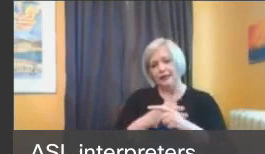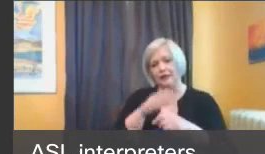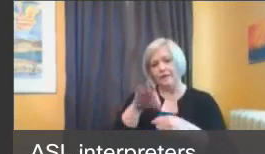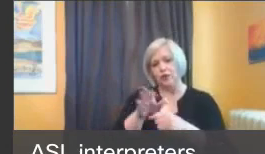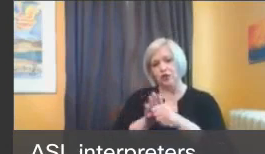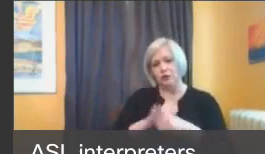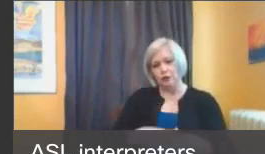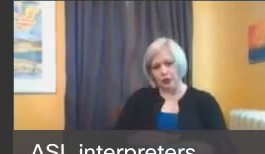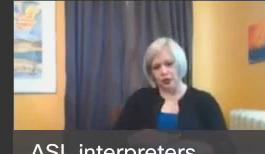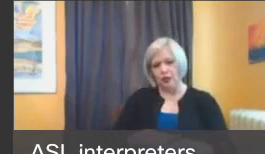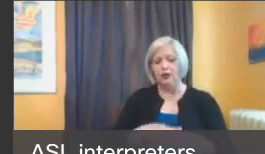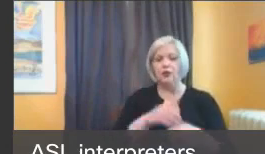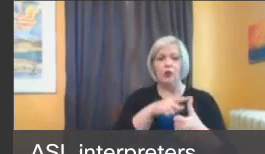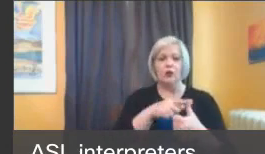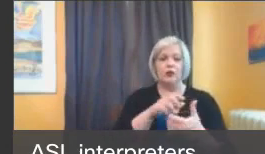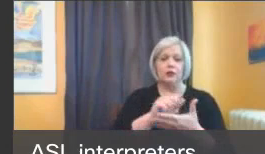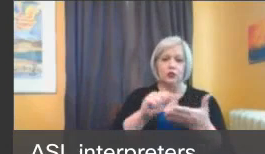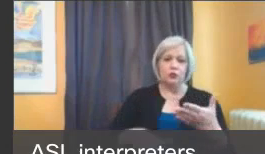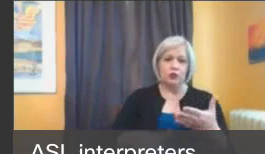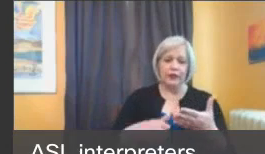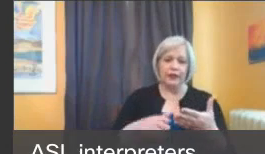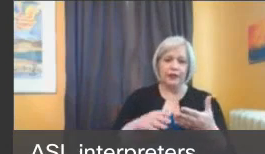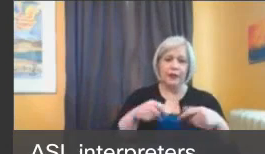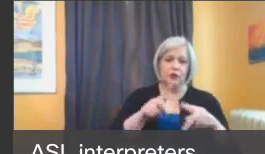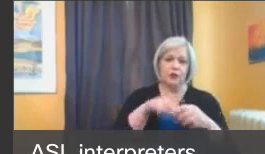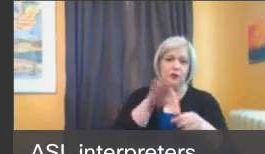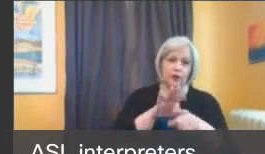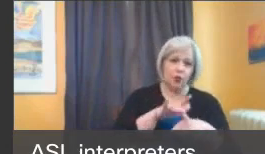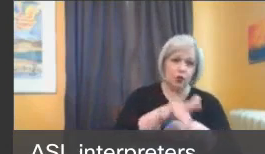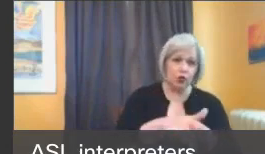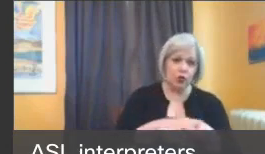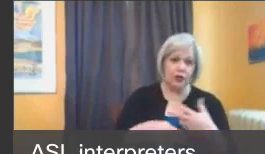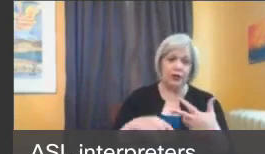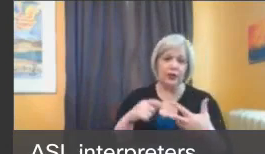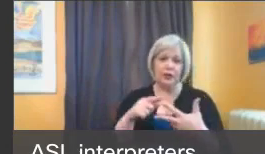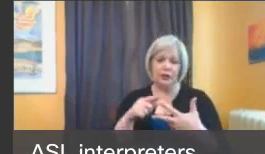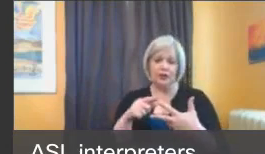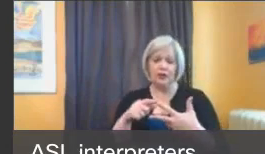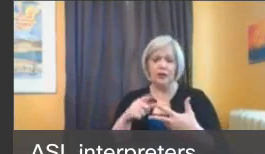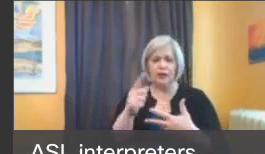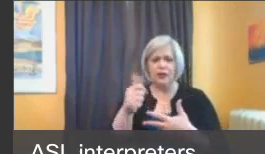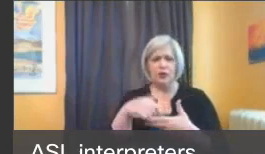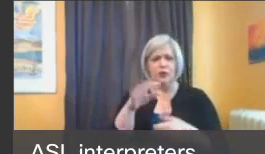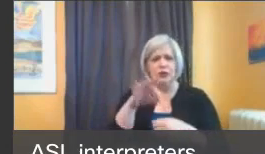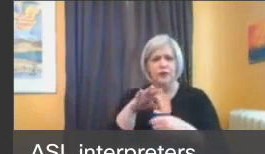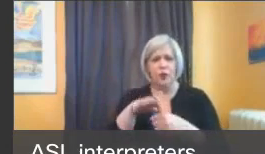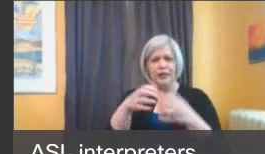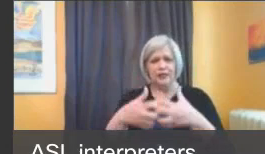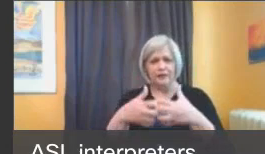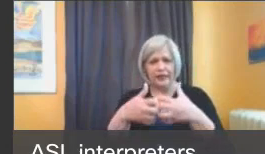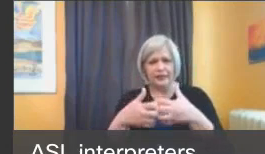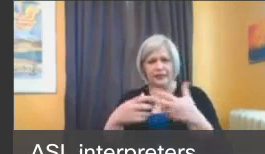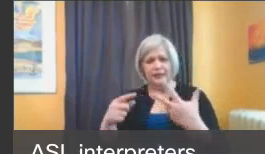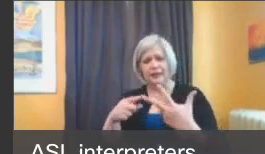was eliminating opportunities to vote early. Another had to do with voting devices. And the third one was